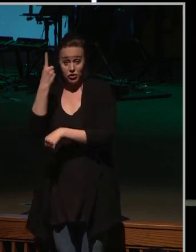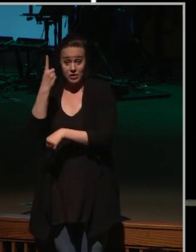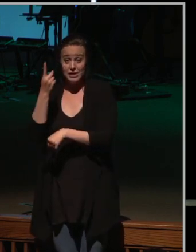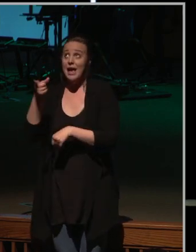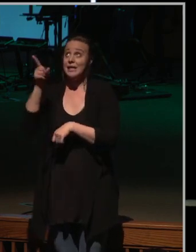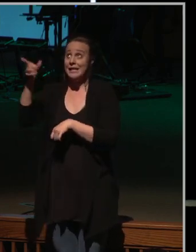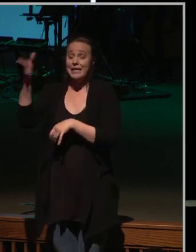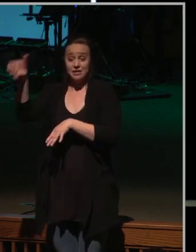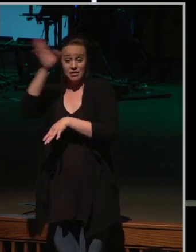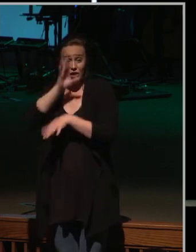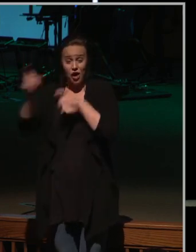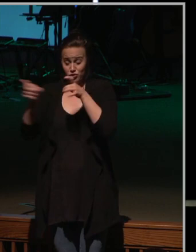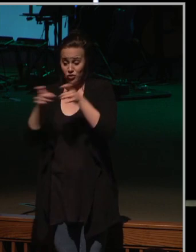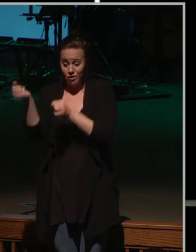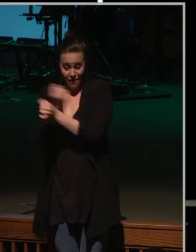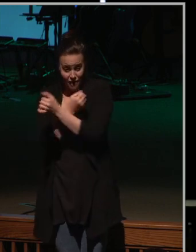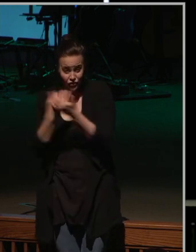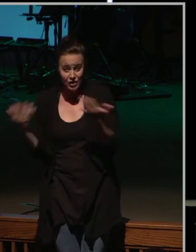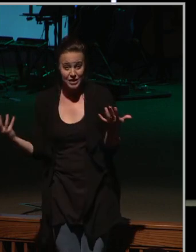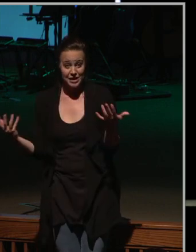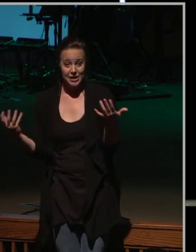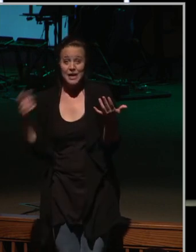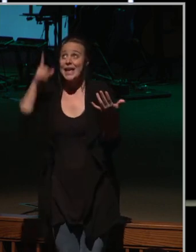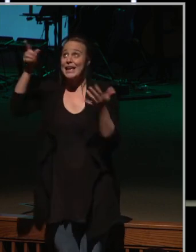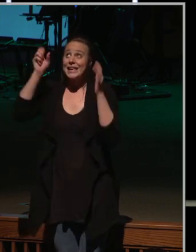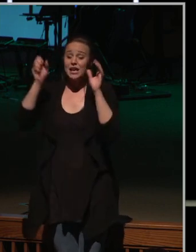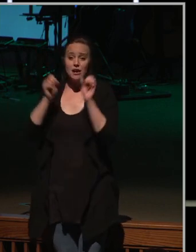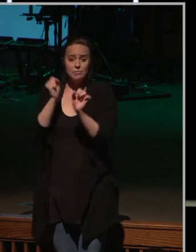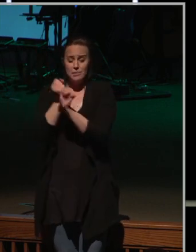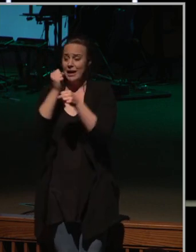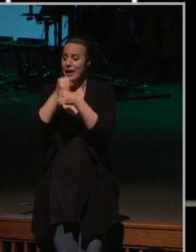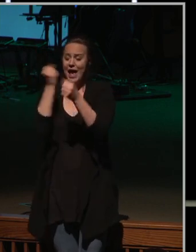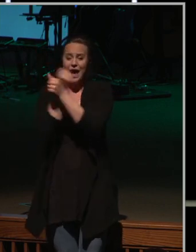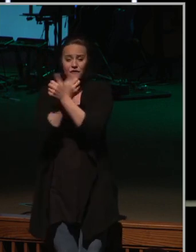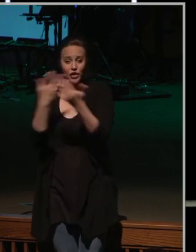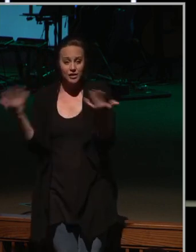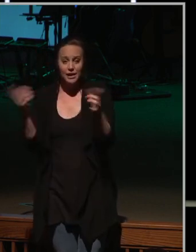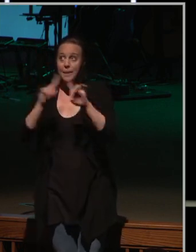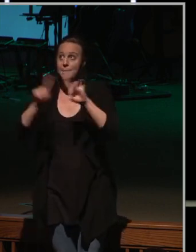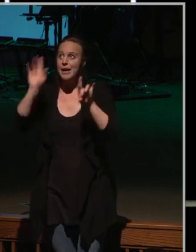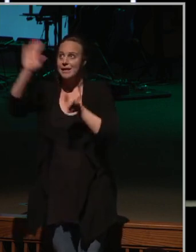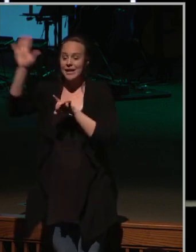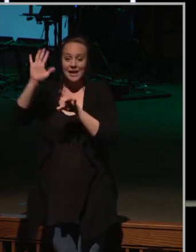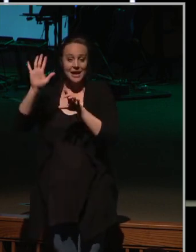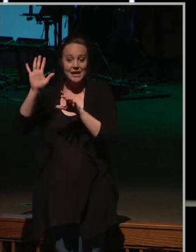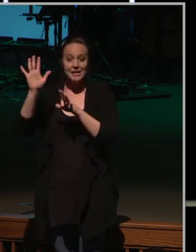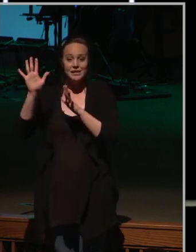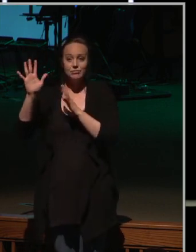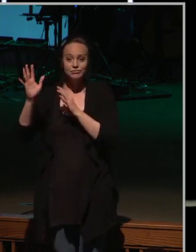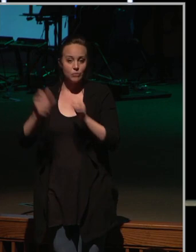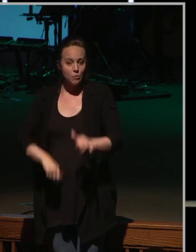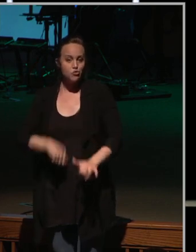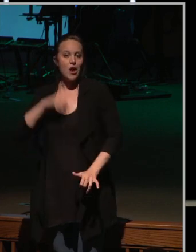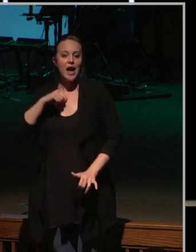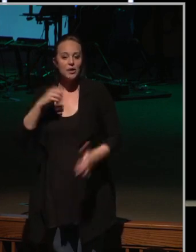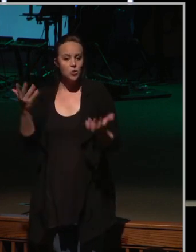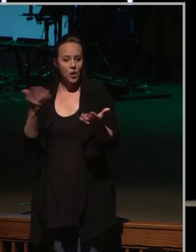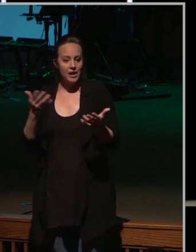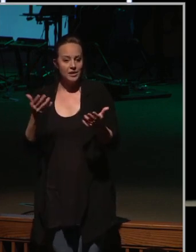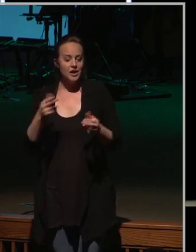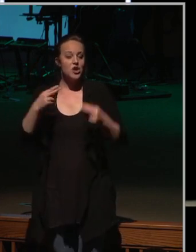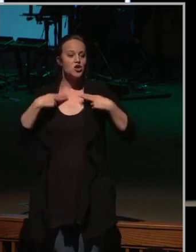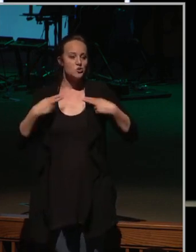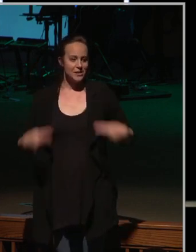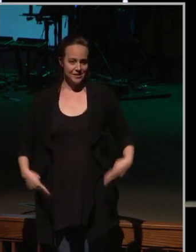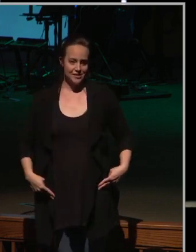of everything that he created, humanity was his pride and joy, the crown jewel of creation. And yet he gave humanity the choice to follow him or